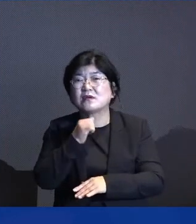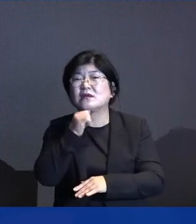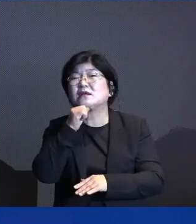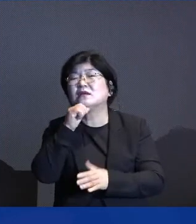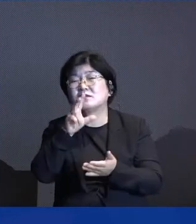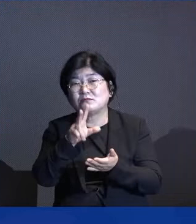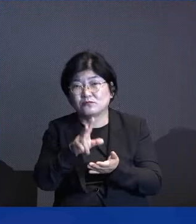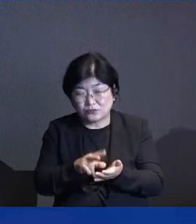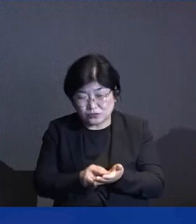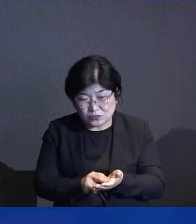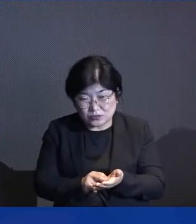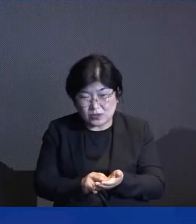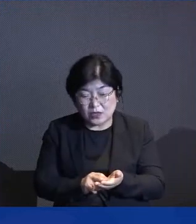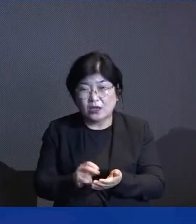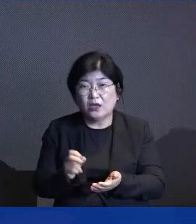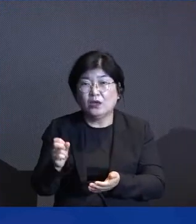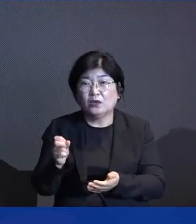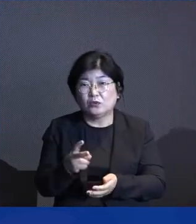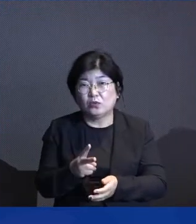healthcare among older adults.